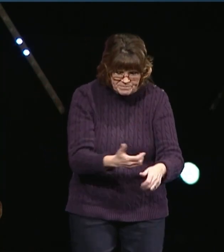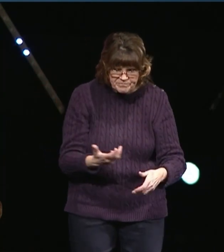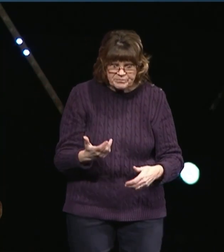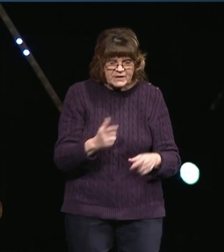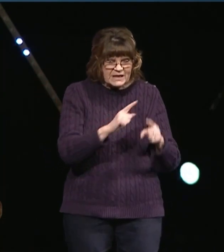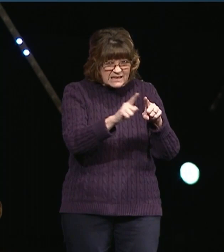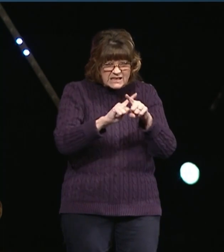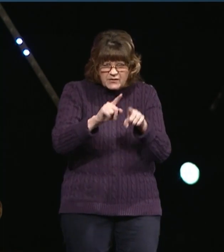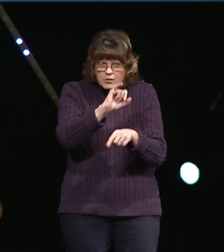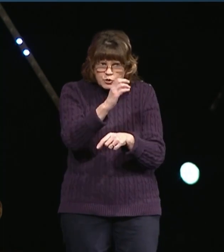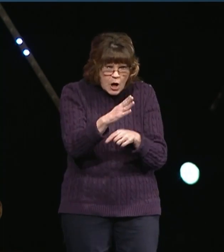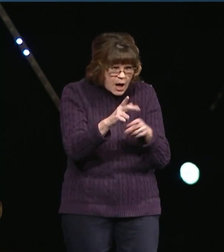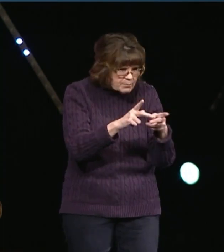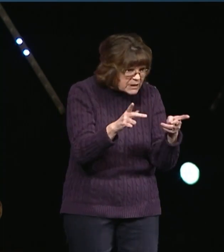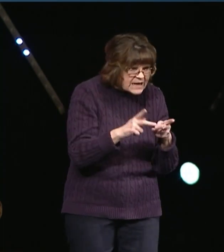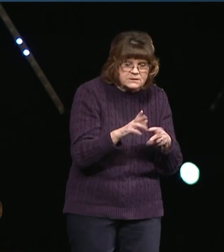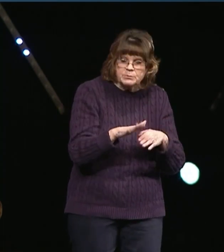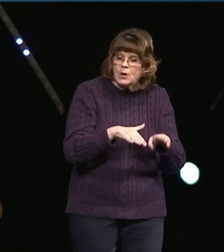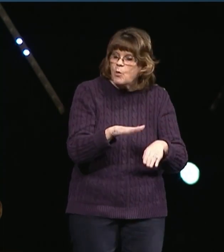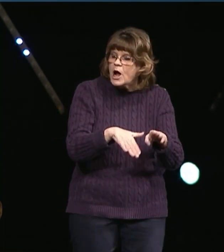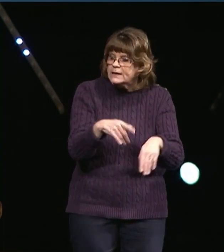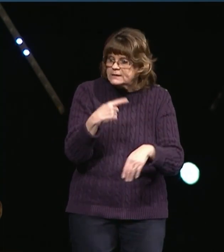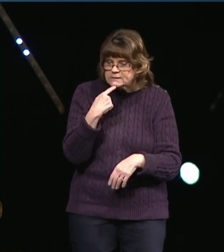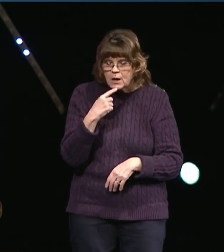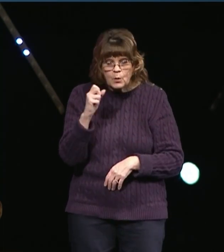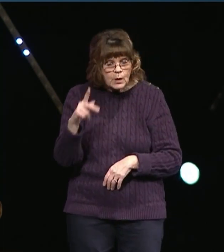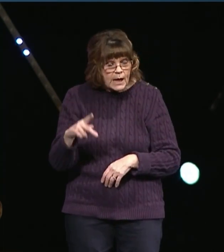different job sites, and he would just be walking and say,